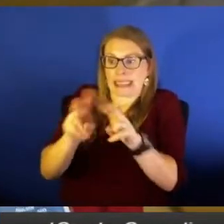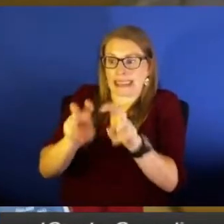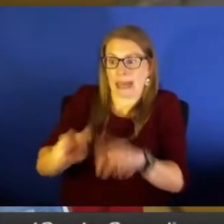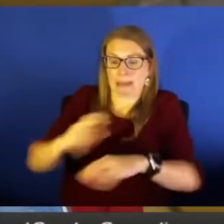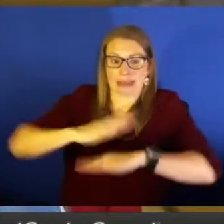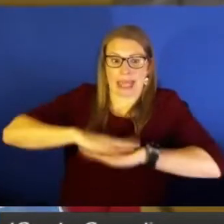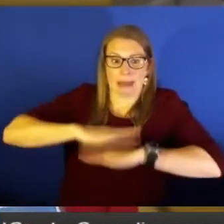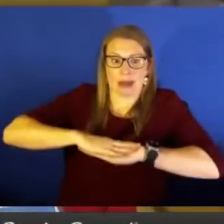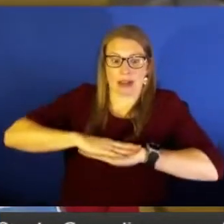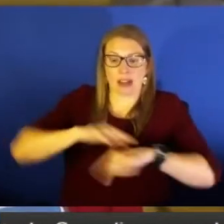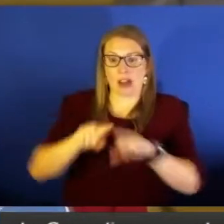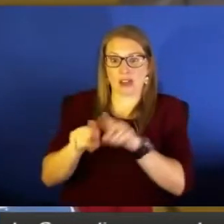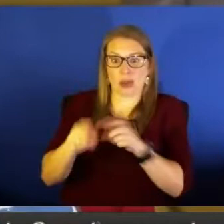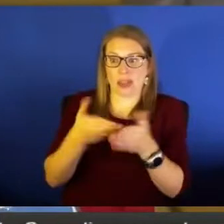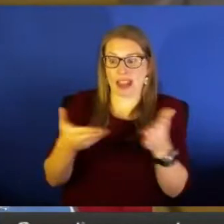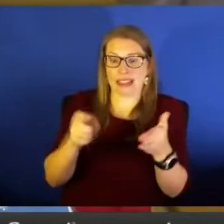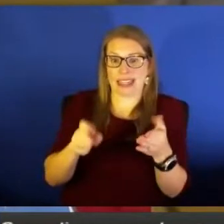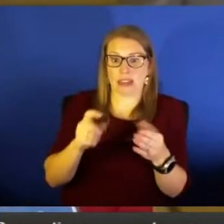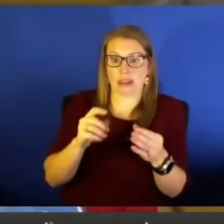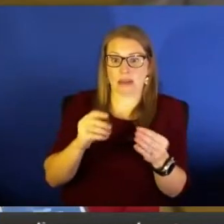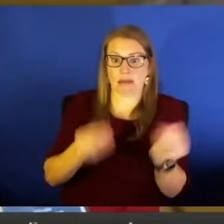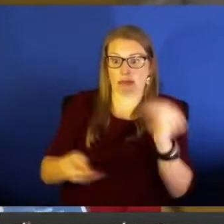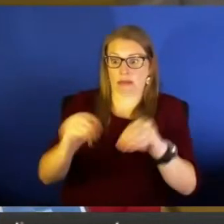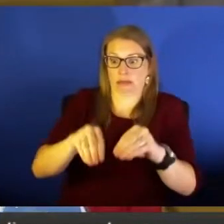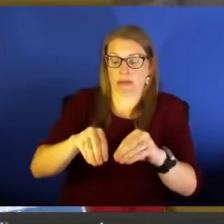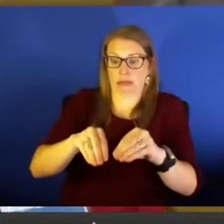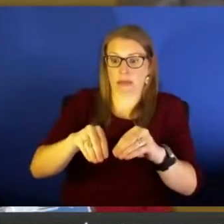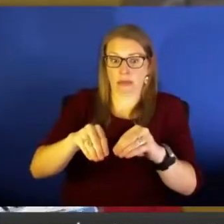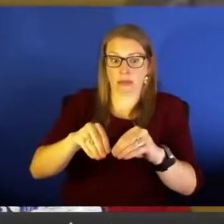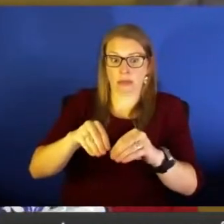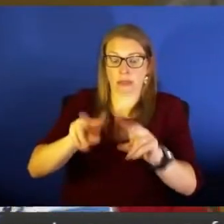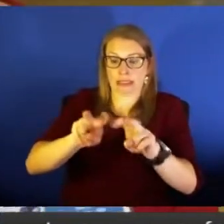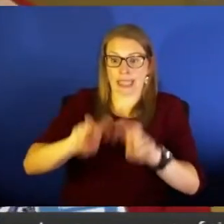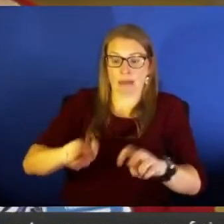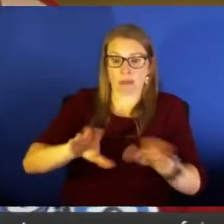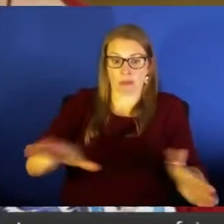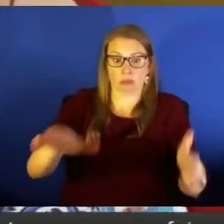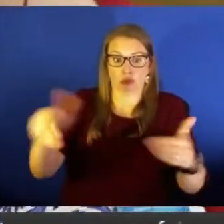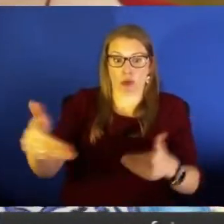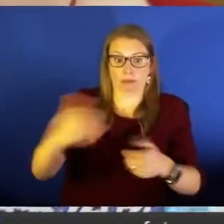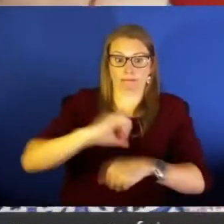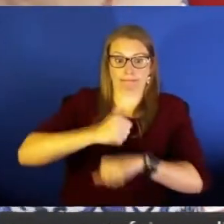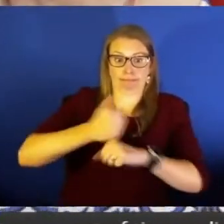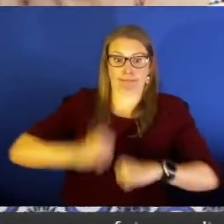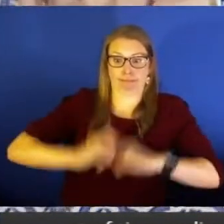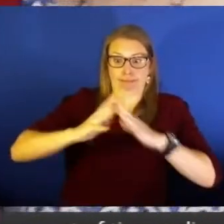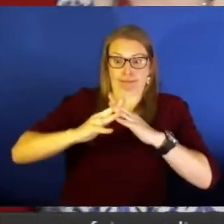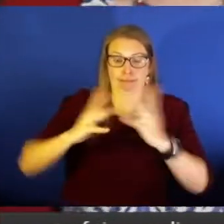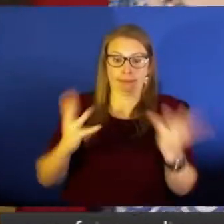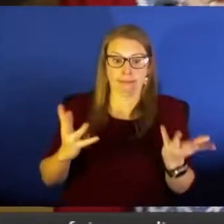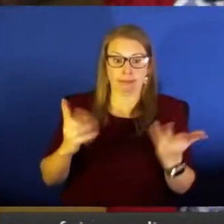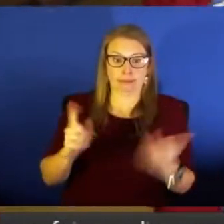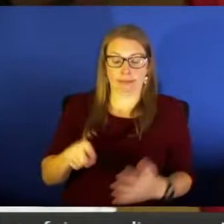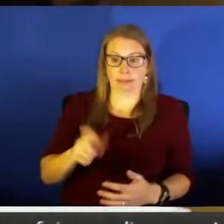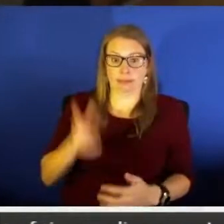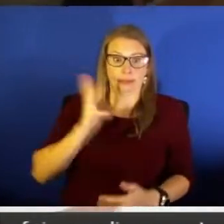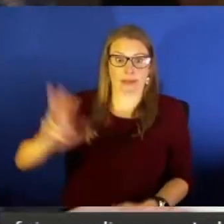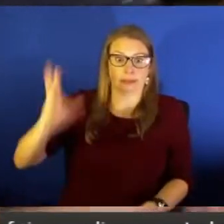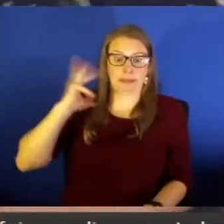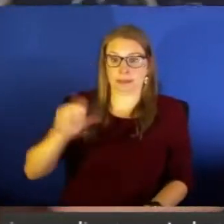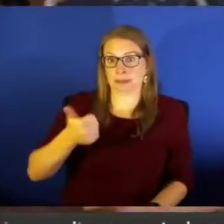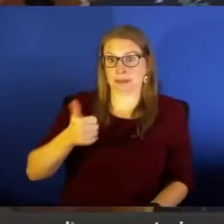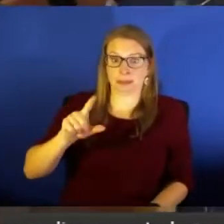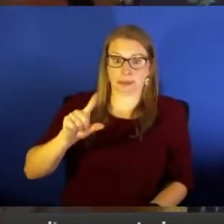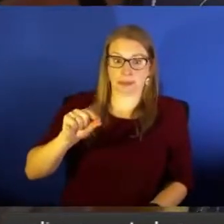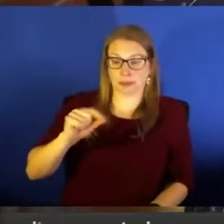things they need to put together an exam room to treat appropriately. It's something that you just would not have seen decades ago. Maybe a couple